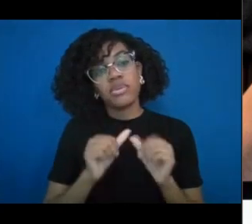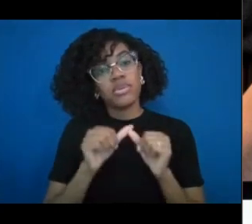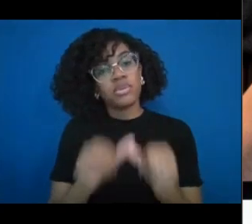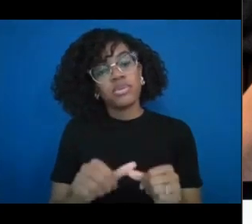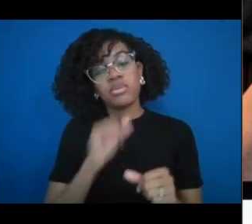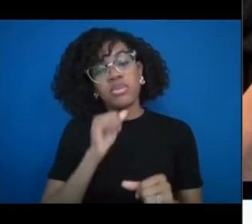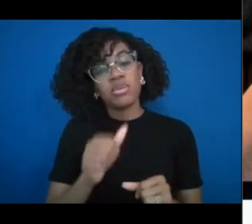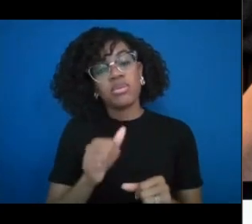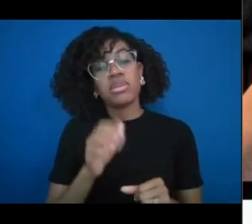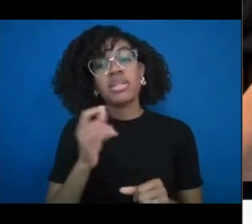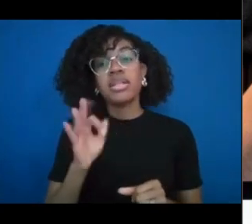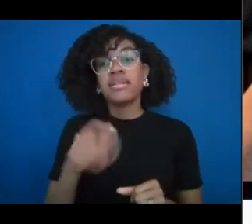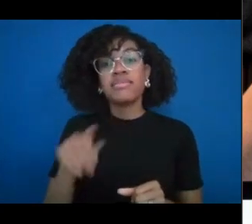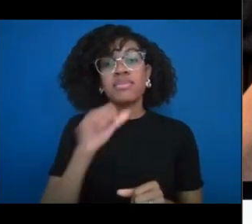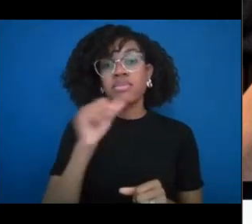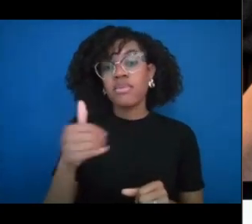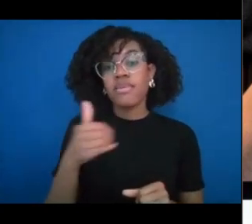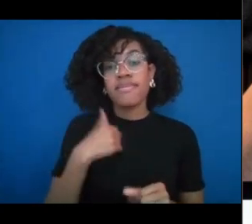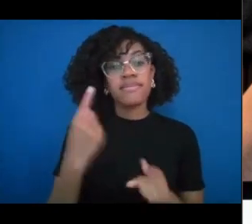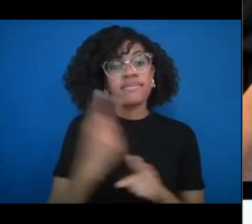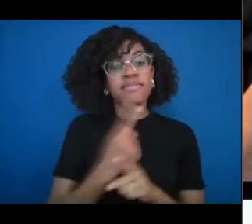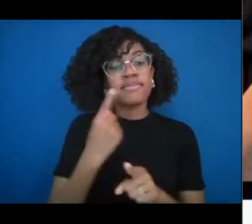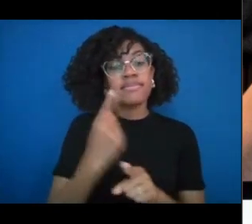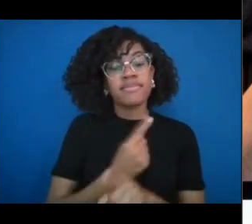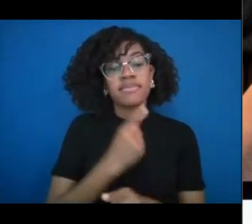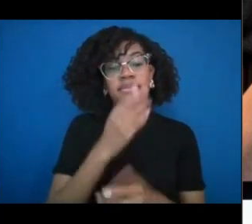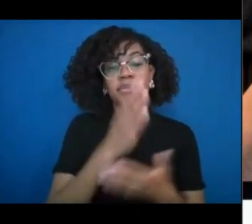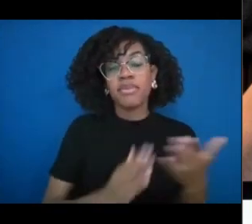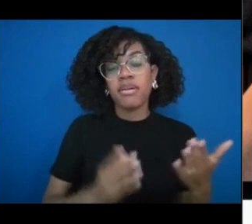right parts of the